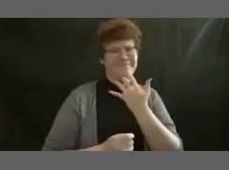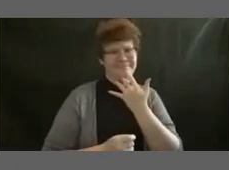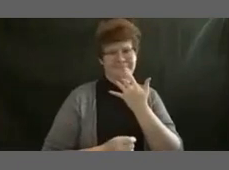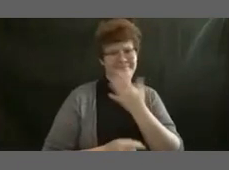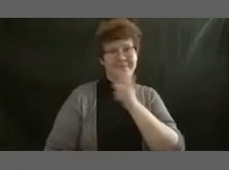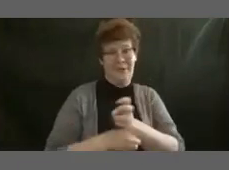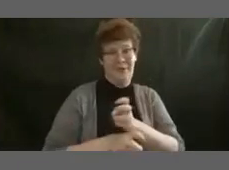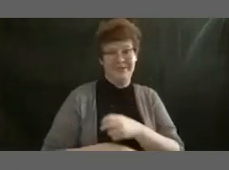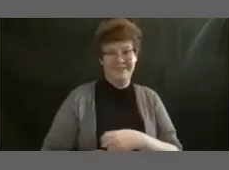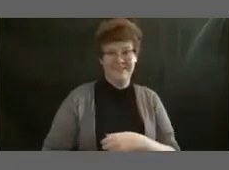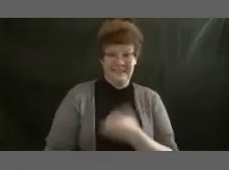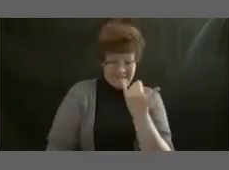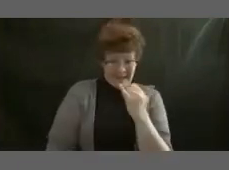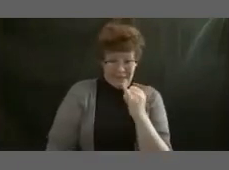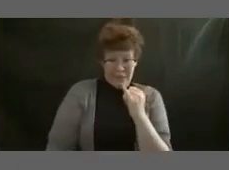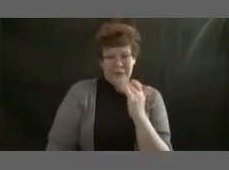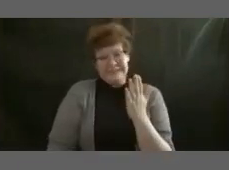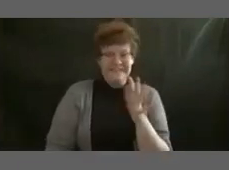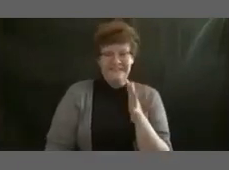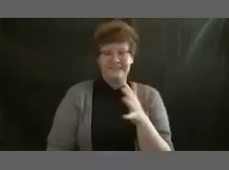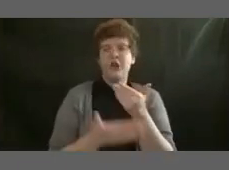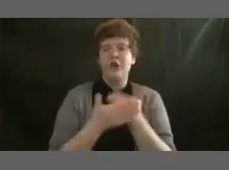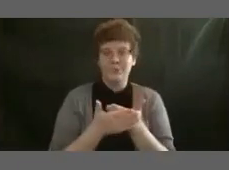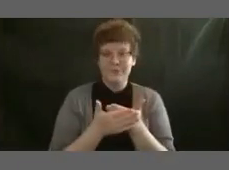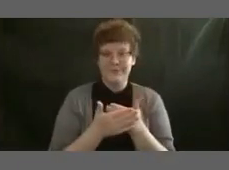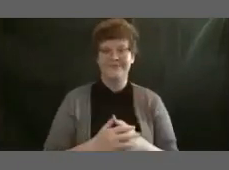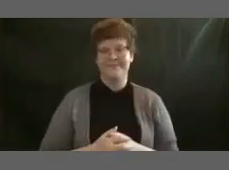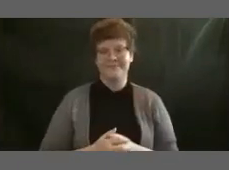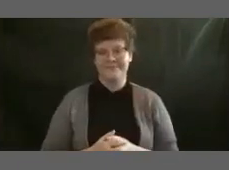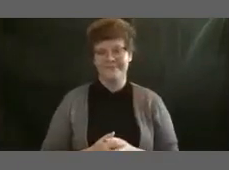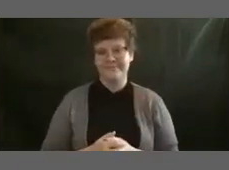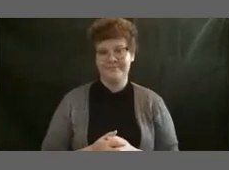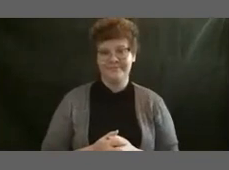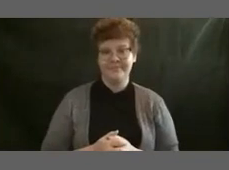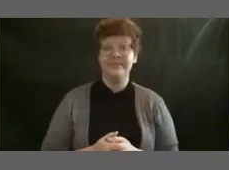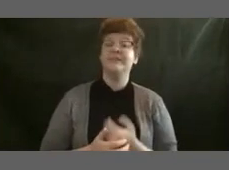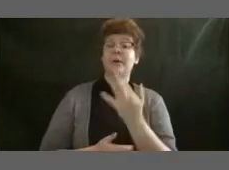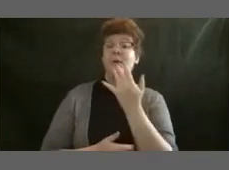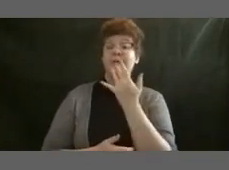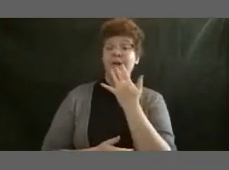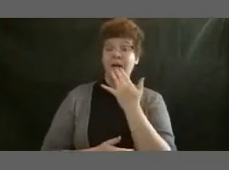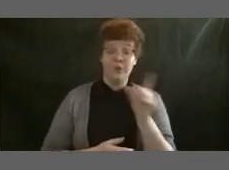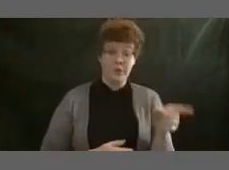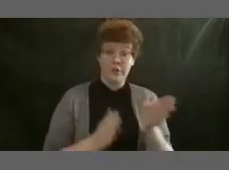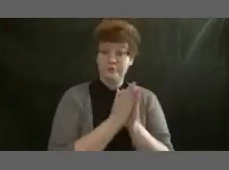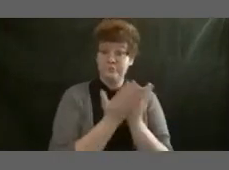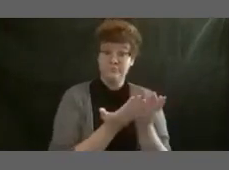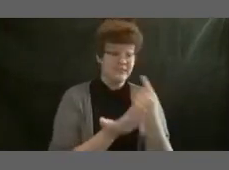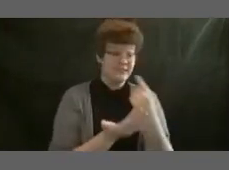we're going to be going for. So the color that they want us to use for this yellow right